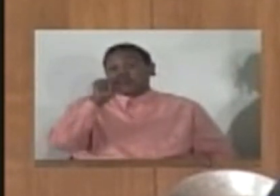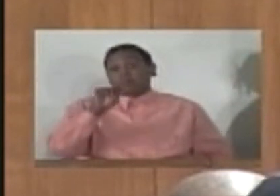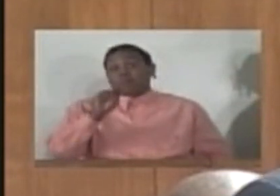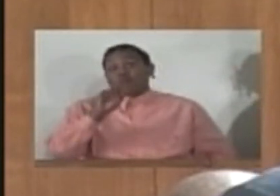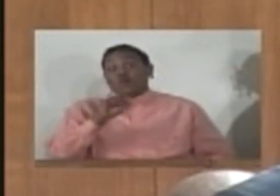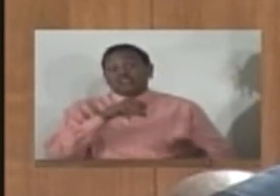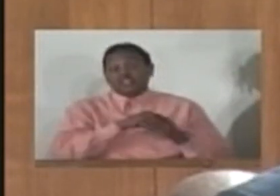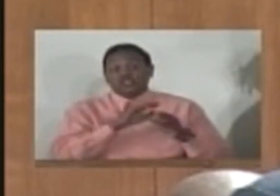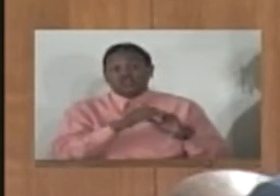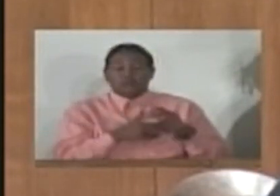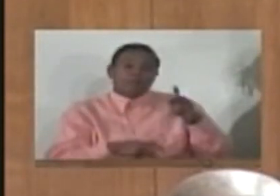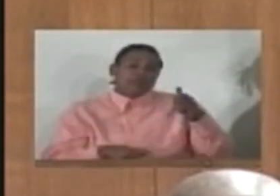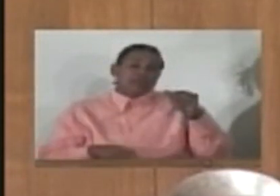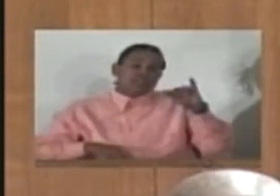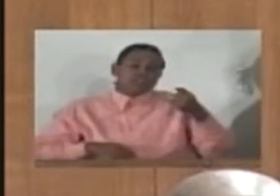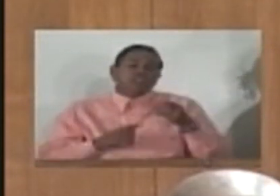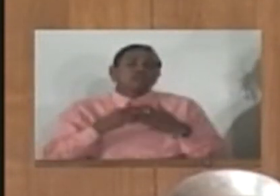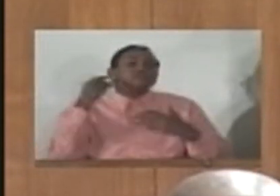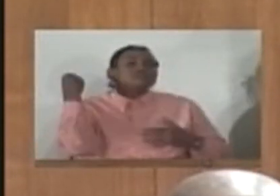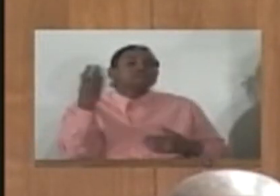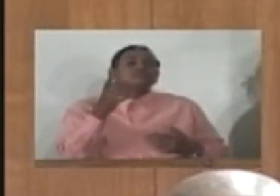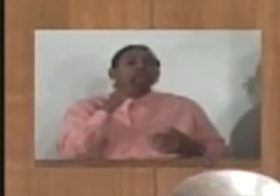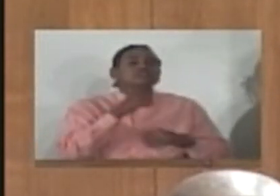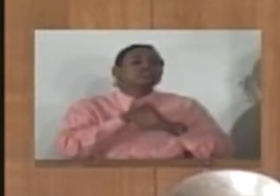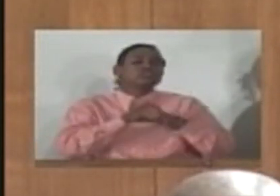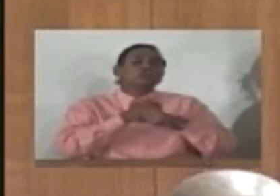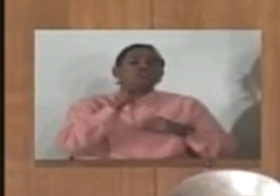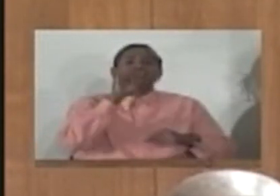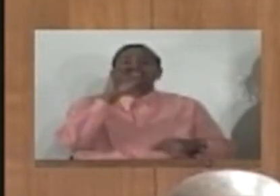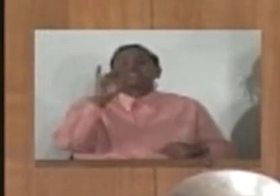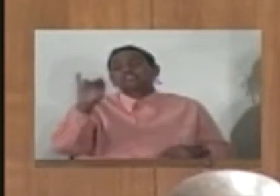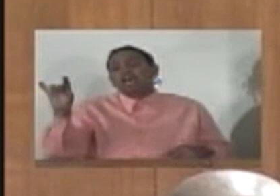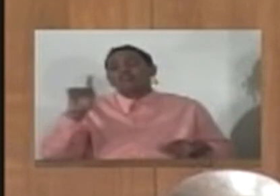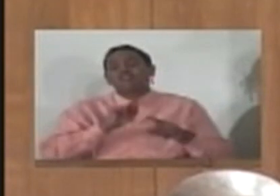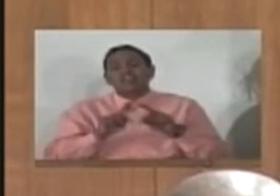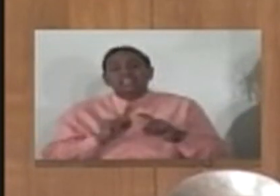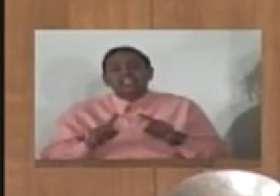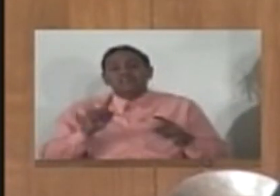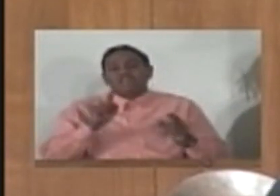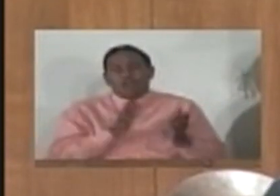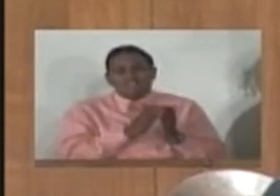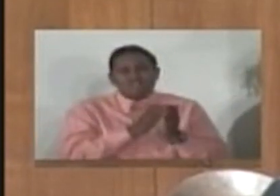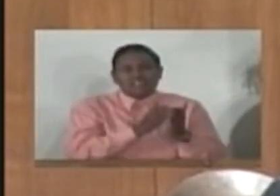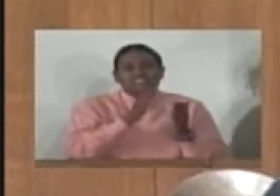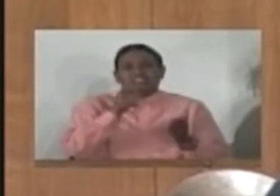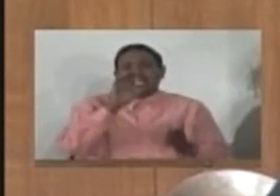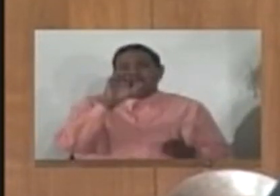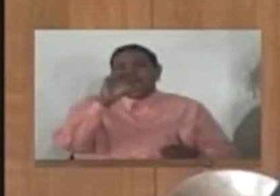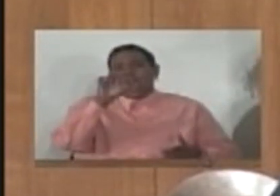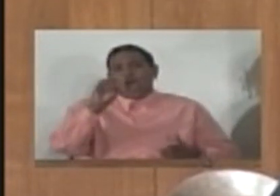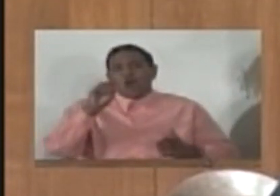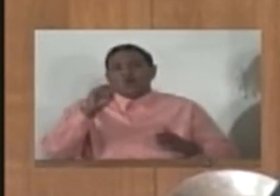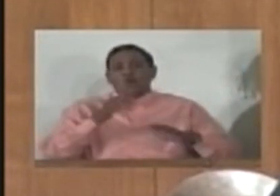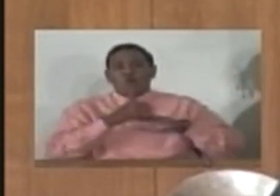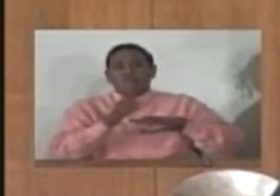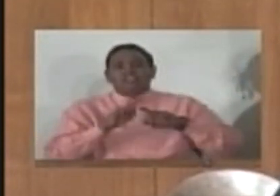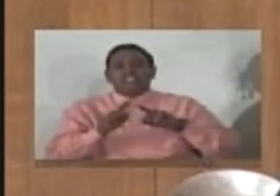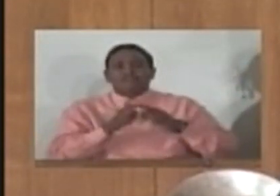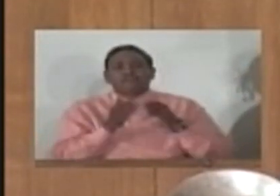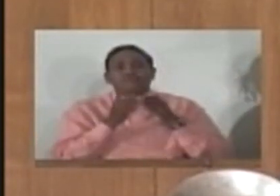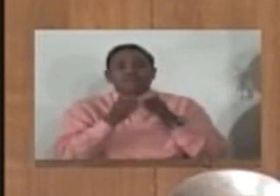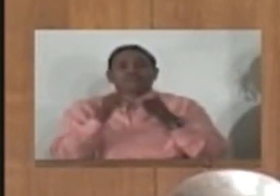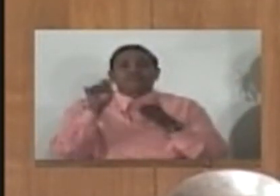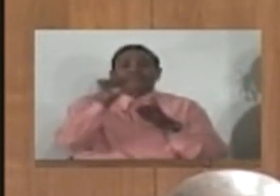the PAJ imposed a security tariff on vessels and cargo passing over ports around